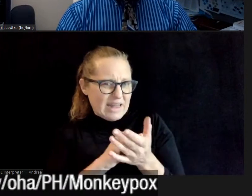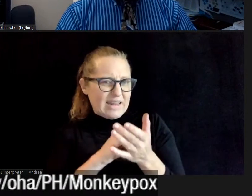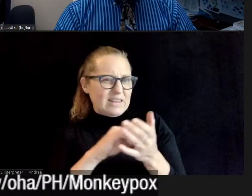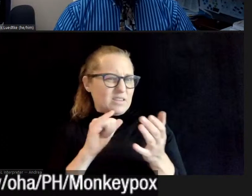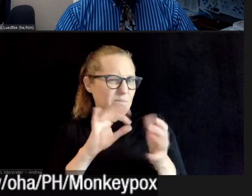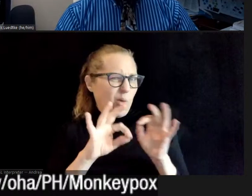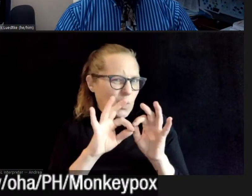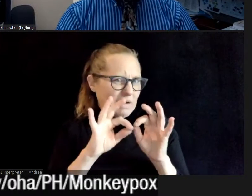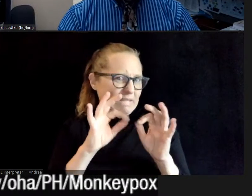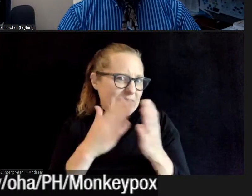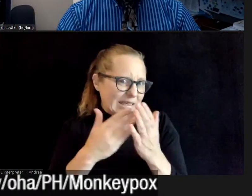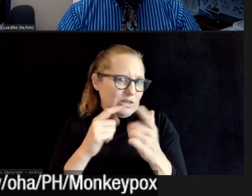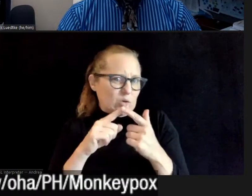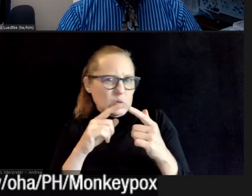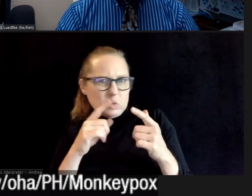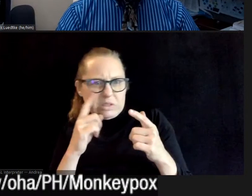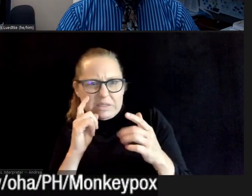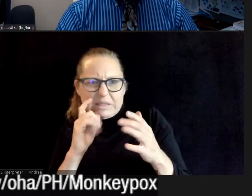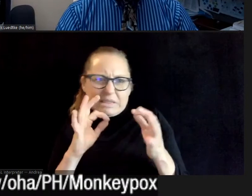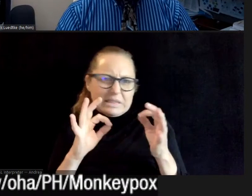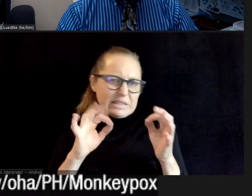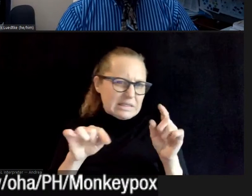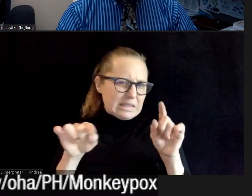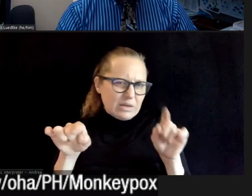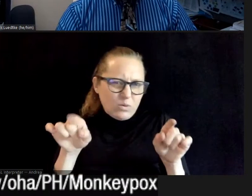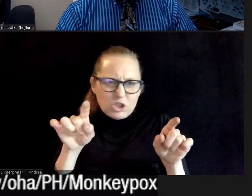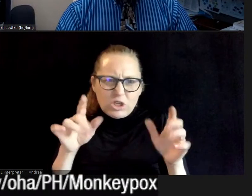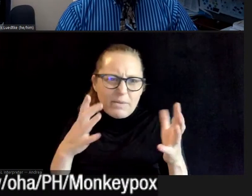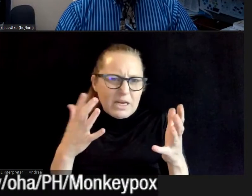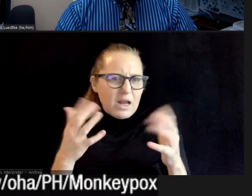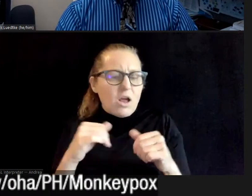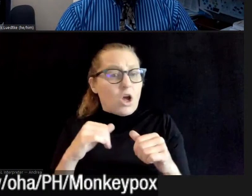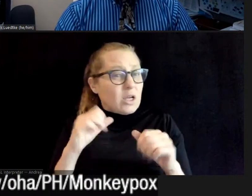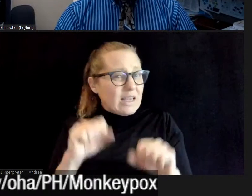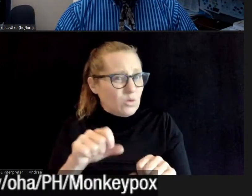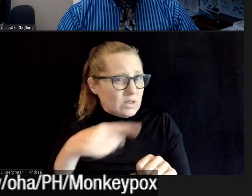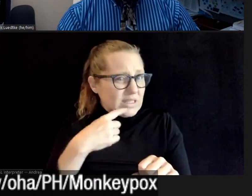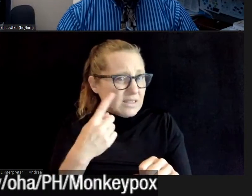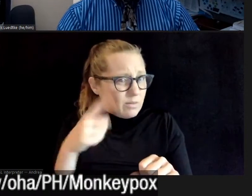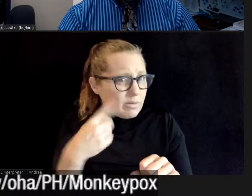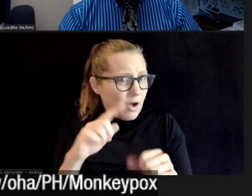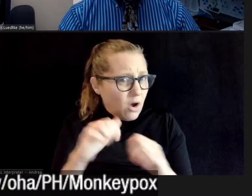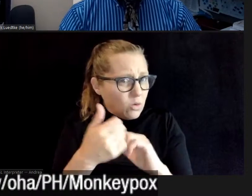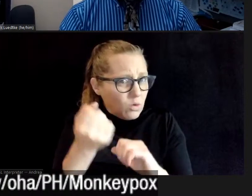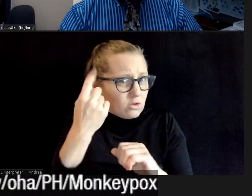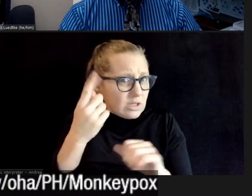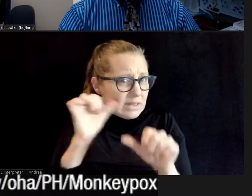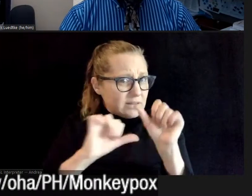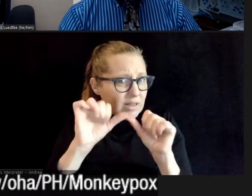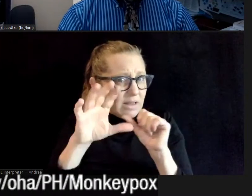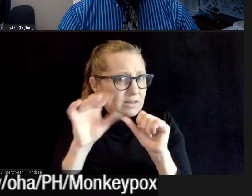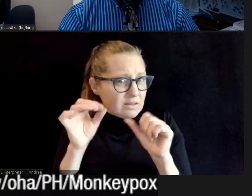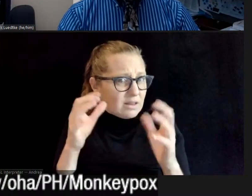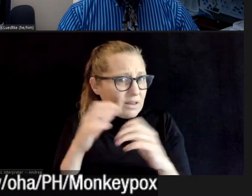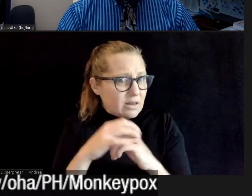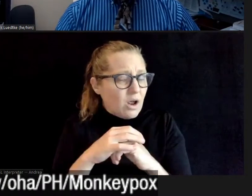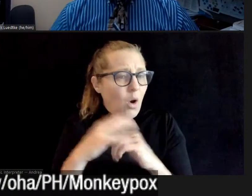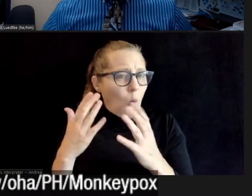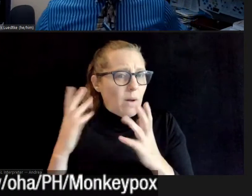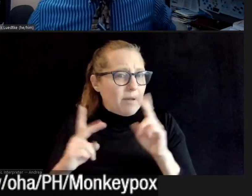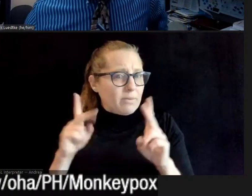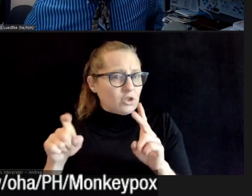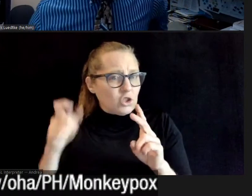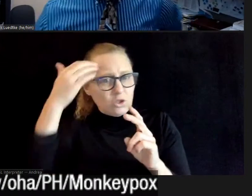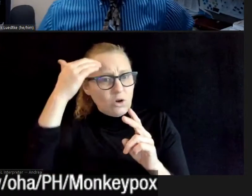important distinctions. So is there anything you could say about your understanding of that science and about what people should